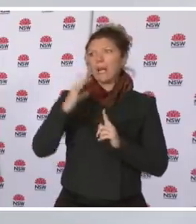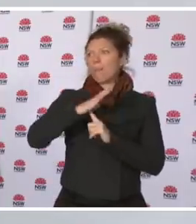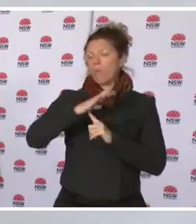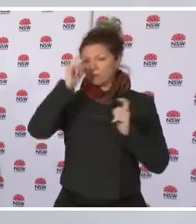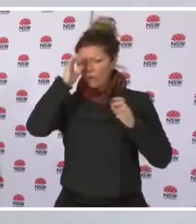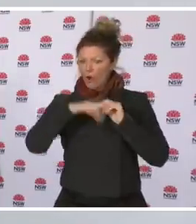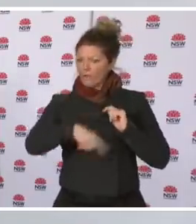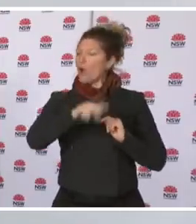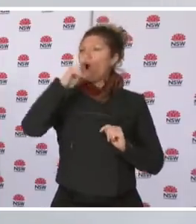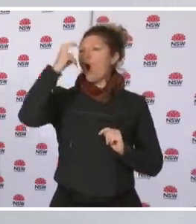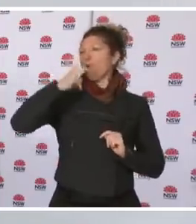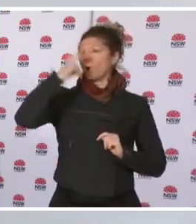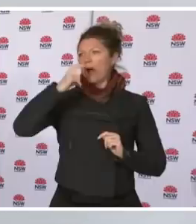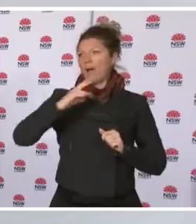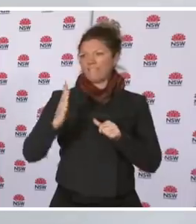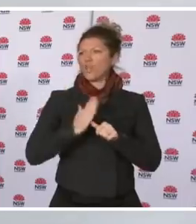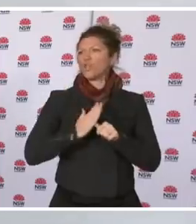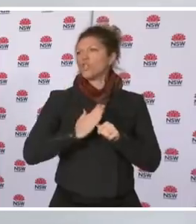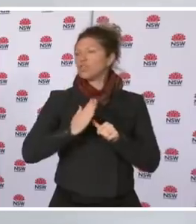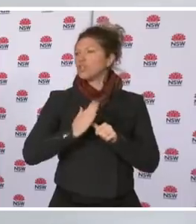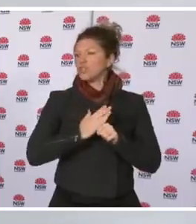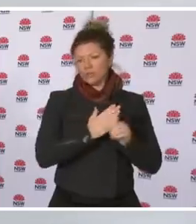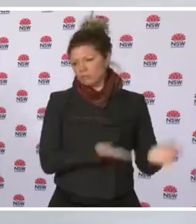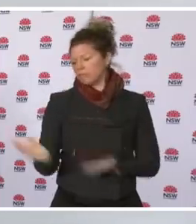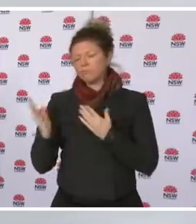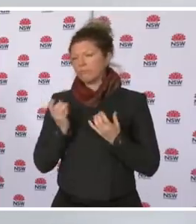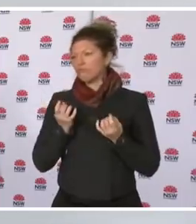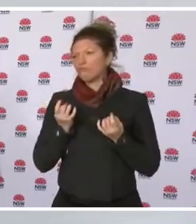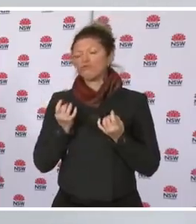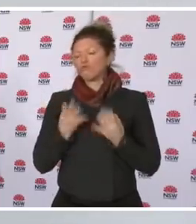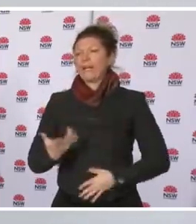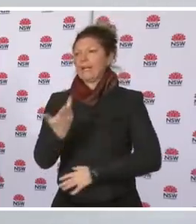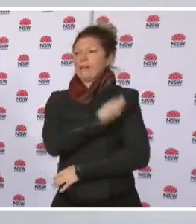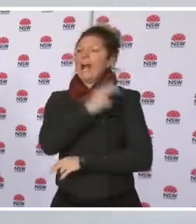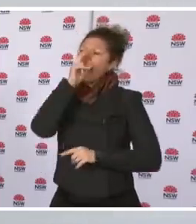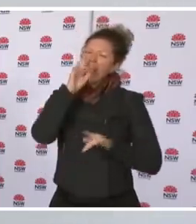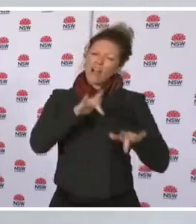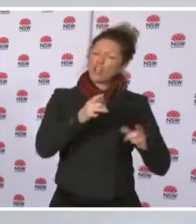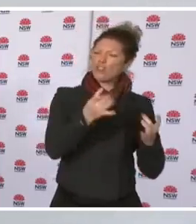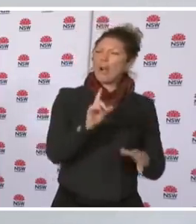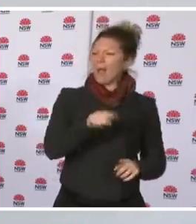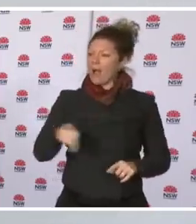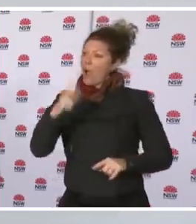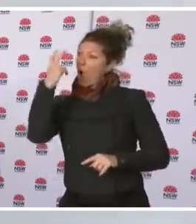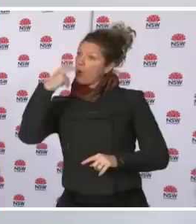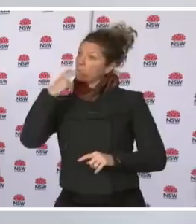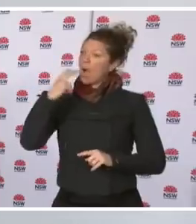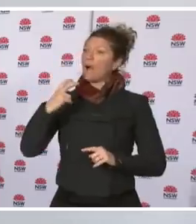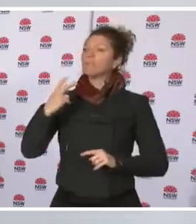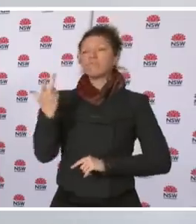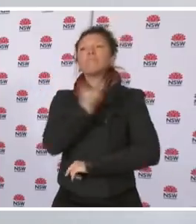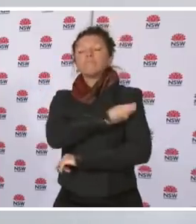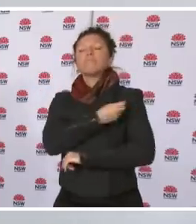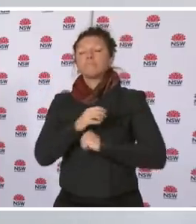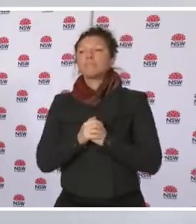terms of bookings because of the need to protect our elderly. But even one dose of the AstraZeneca